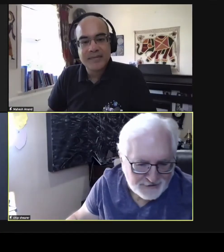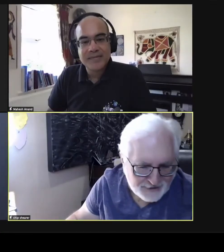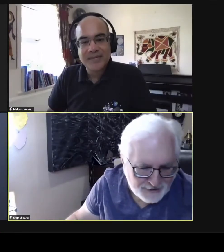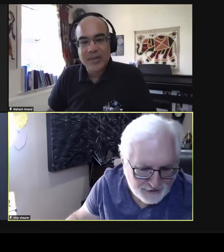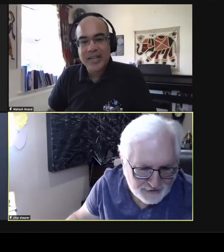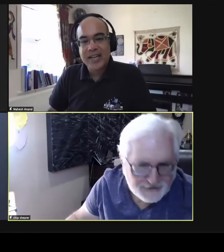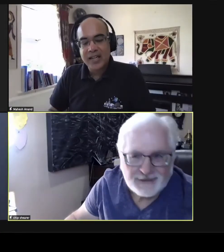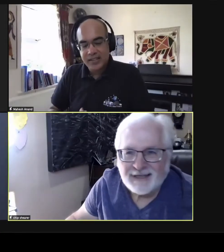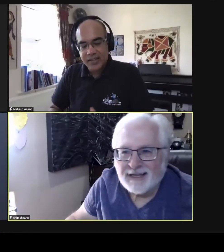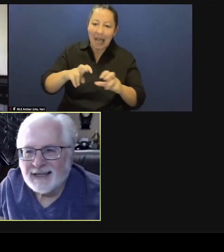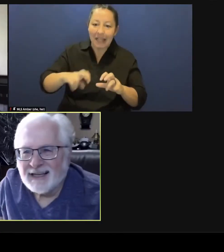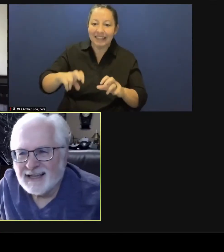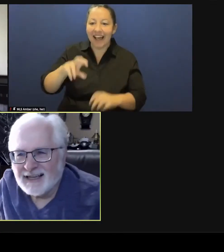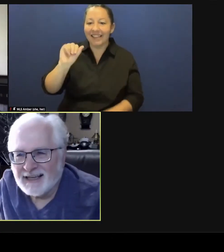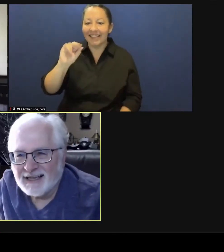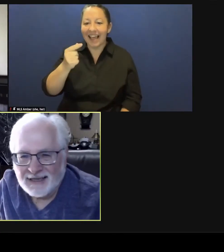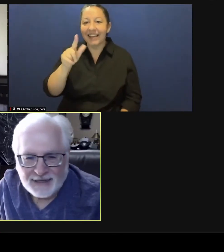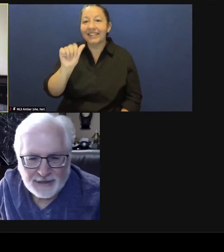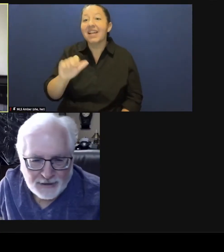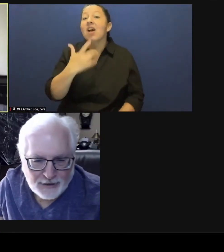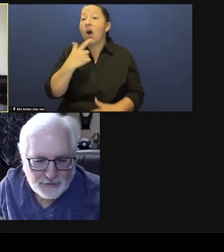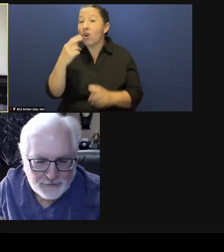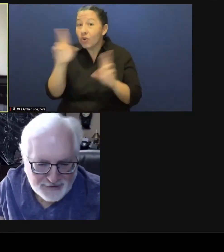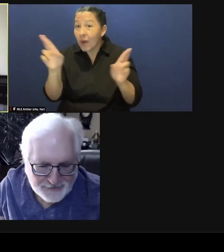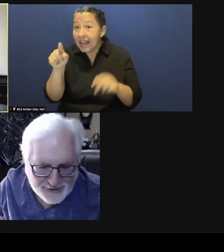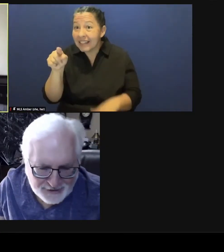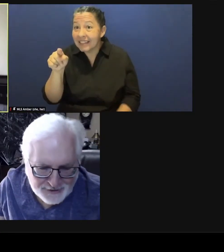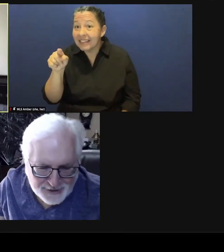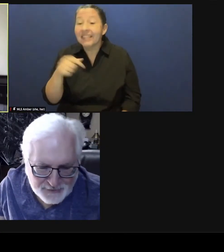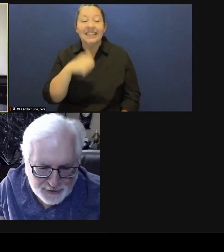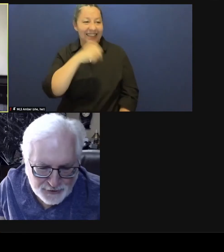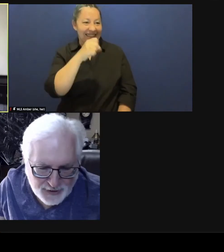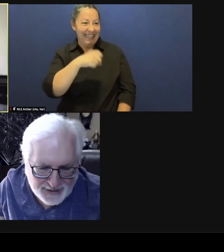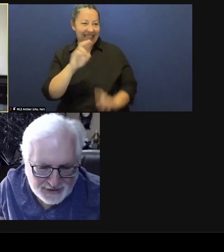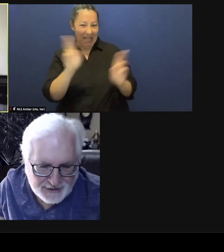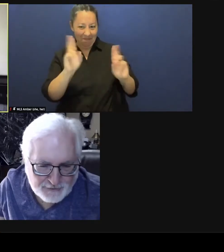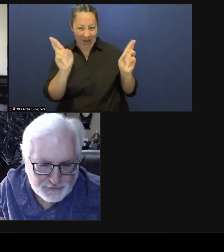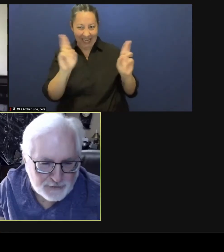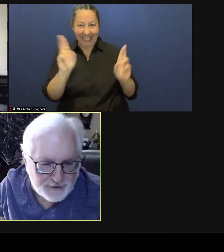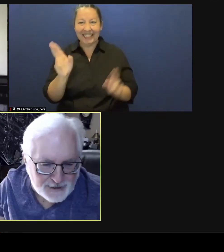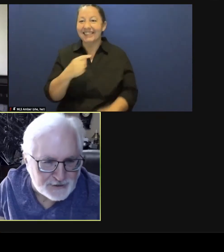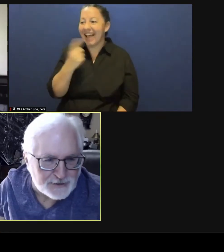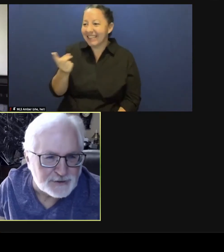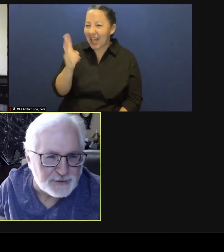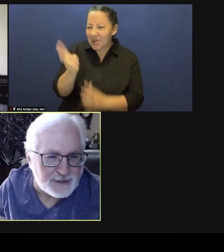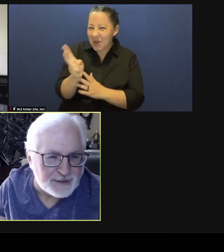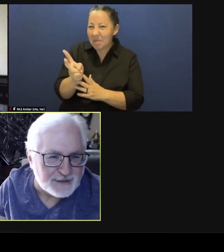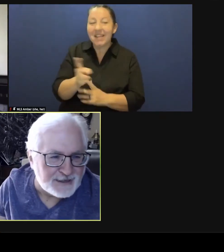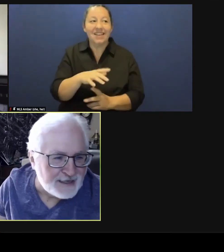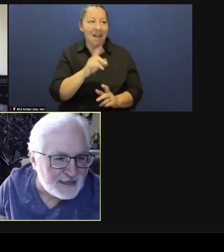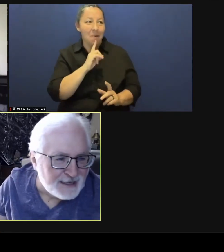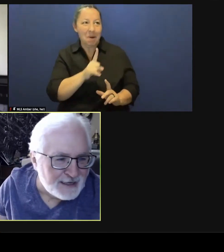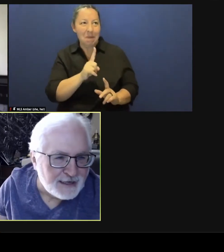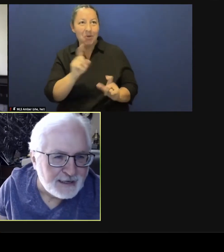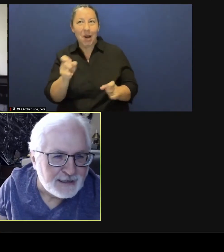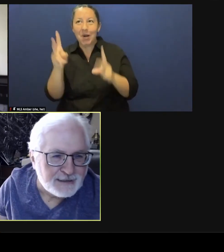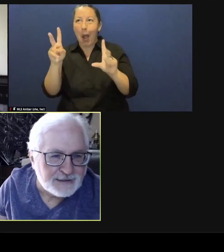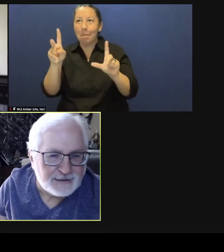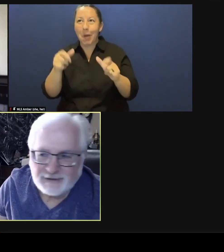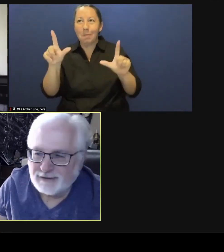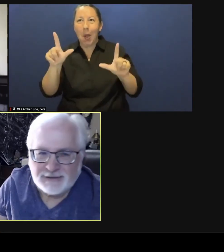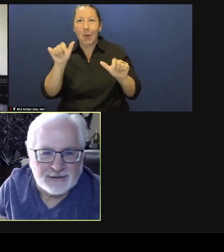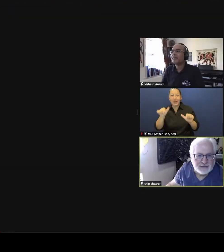am. Okay, I'll start the timer and I'll tell you when 2 minutes are left. Make sure I can upload this to the screen.